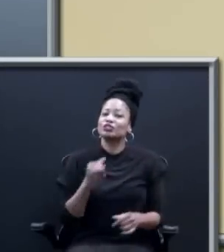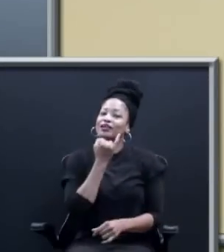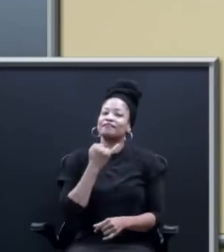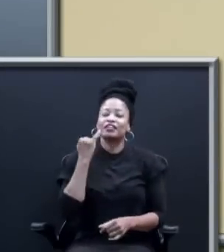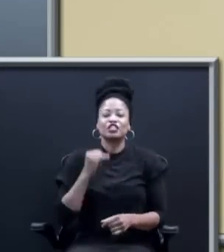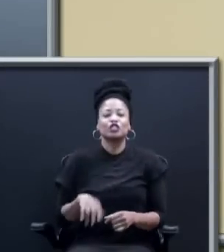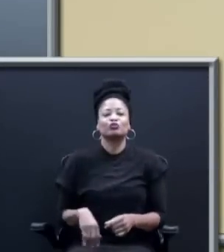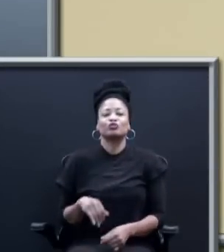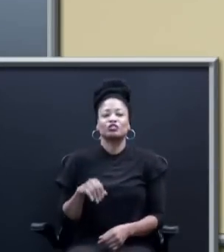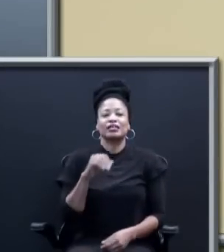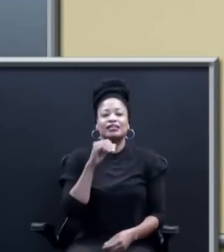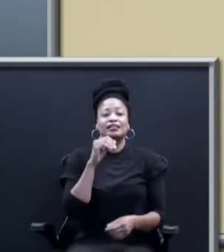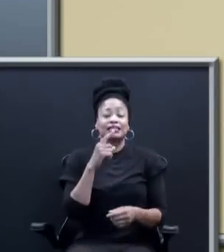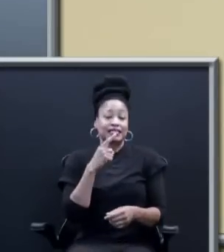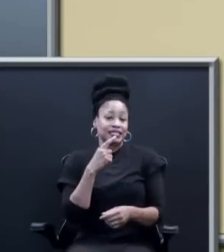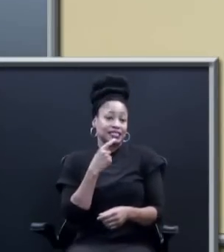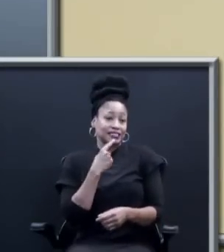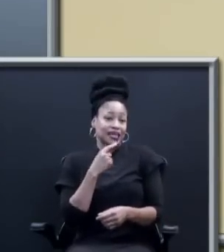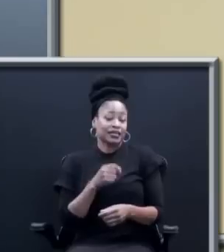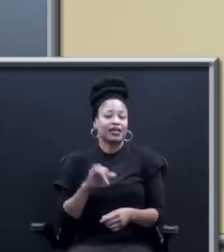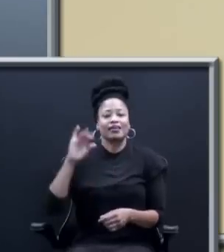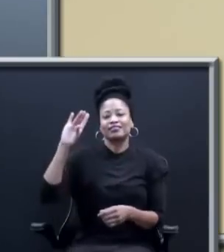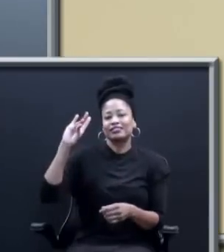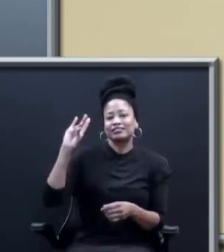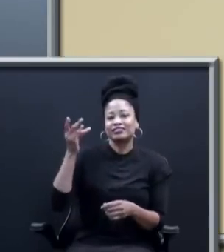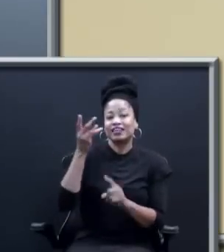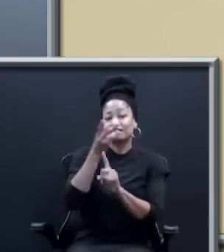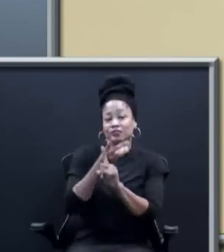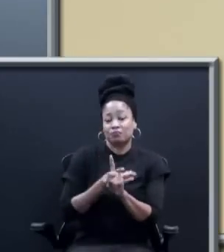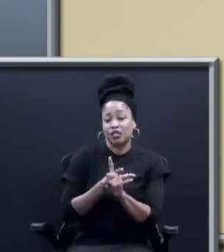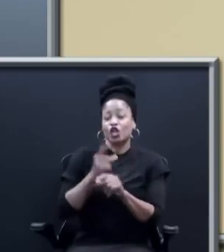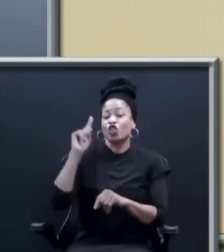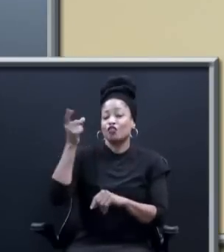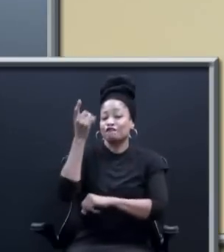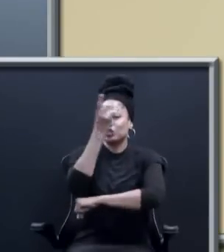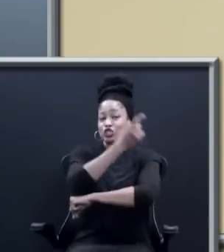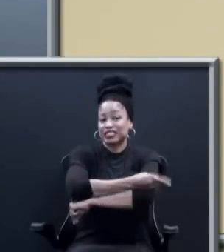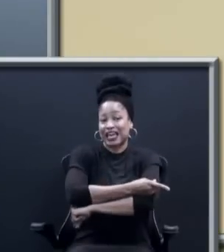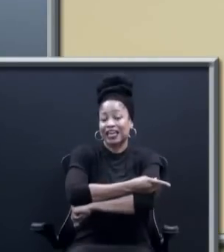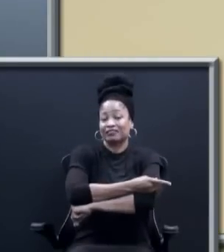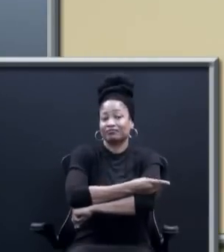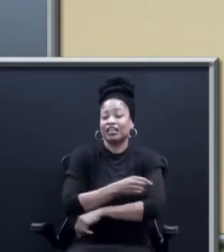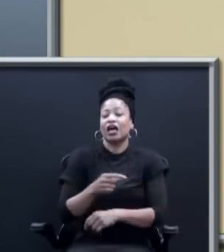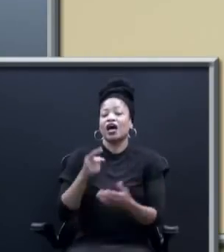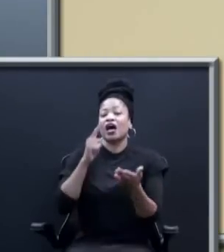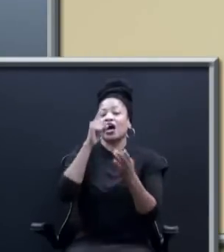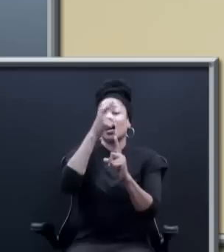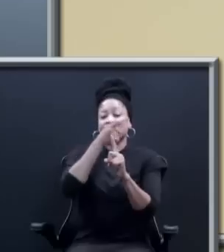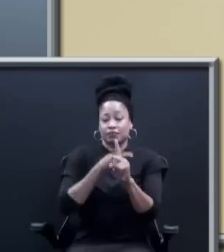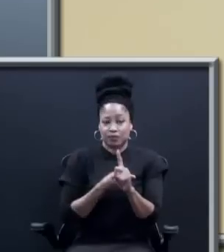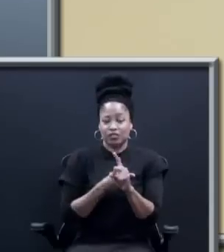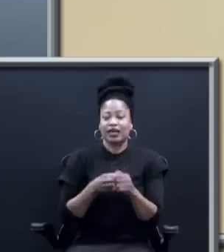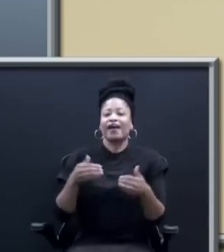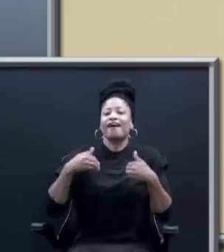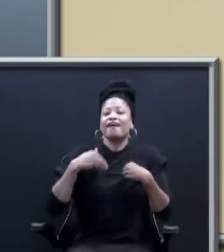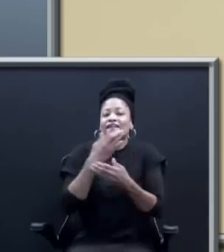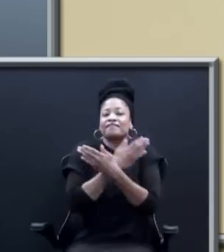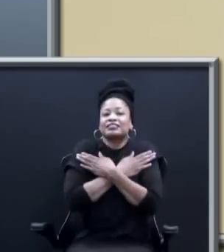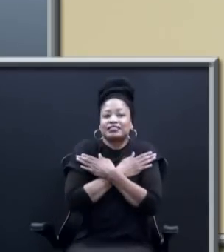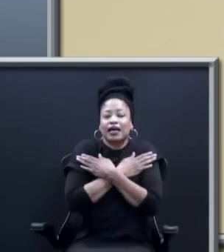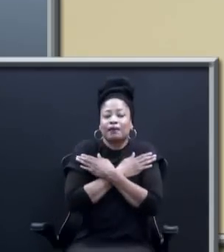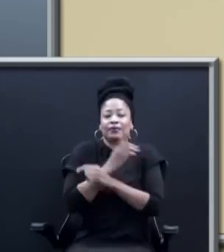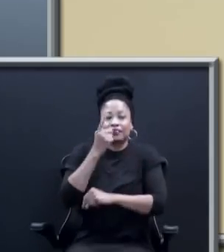In the seventh month, in the first day of the month, shall you have a Sabbath, a memorial of blowing of trumpets, and